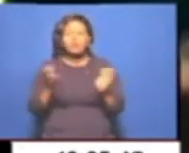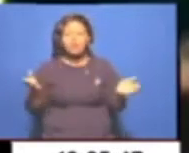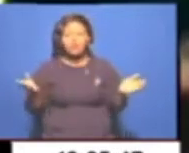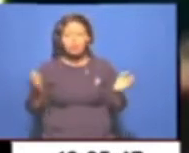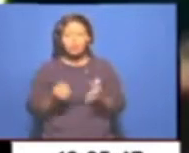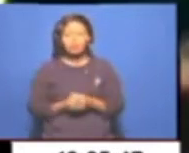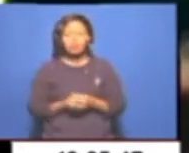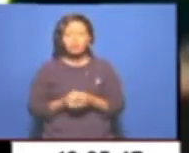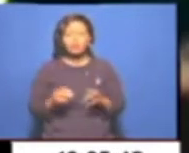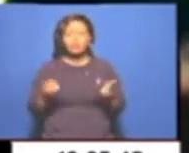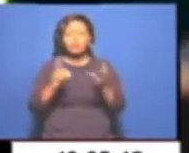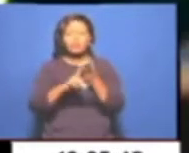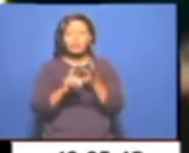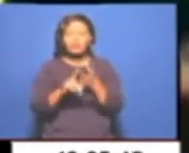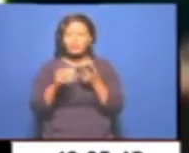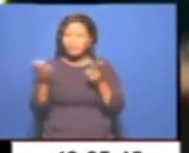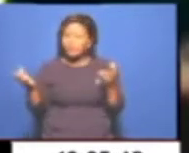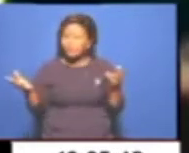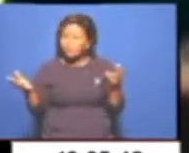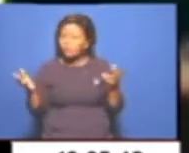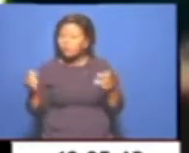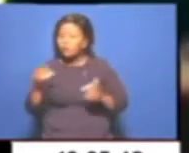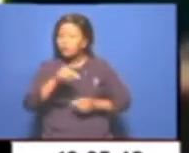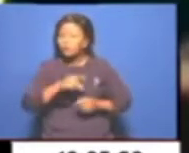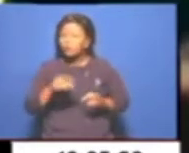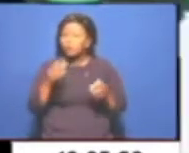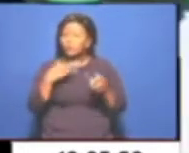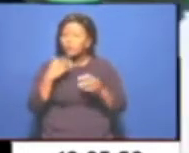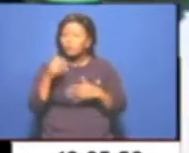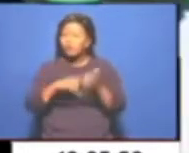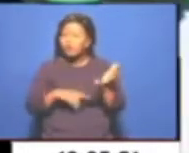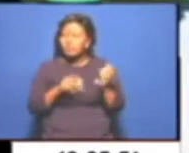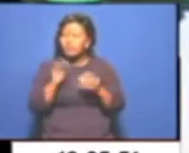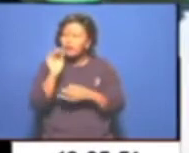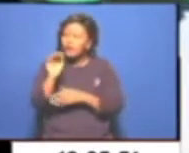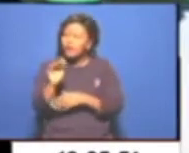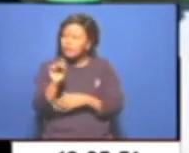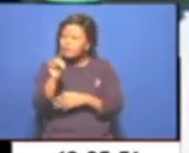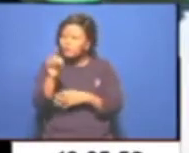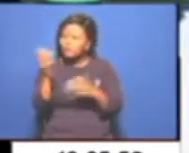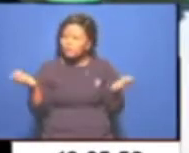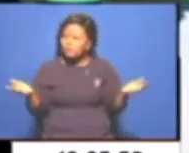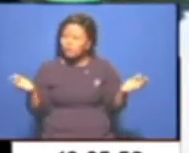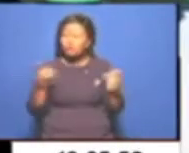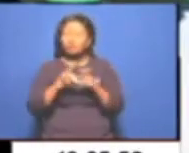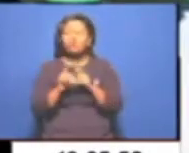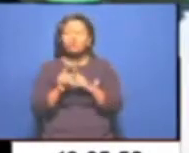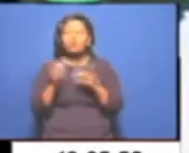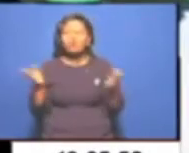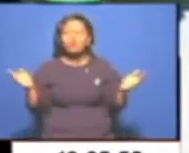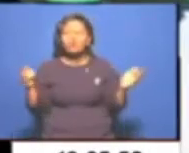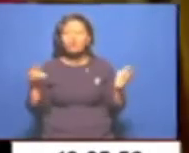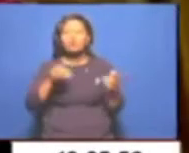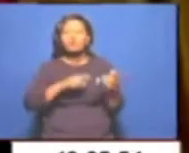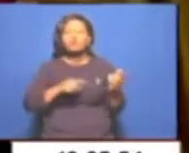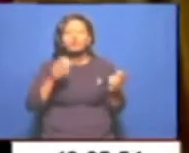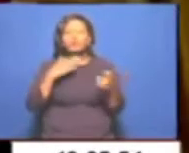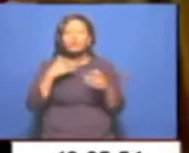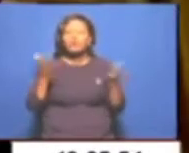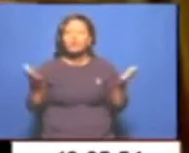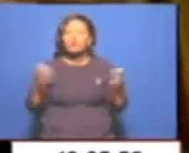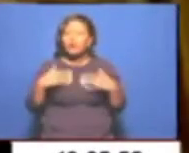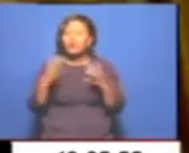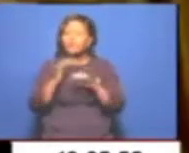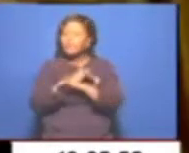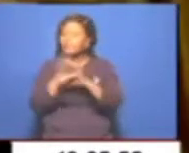his immunity. The president seems asking us, asking you as a court, basically to enhance it and give him absolute immunity.